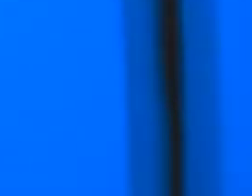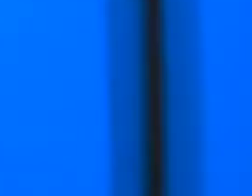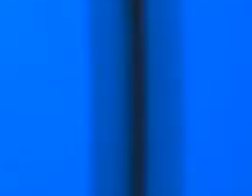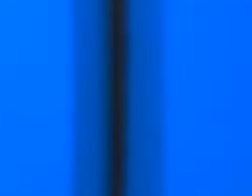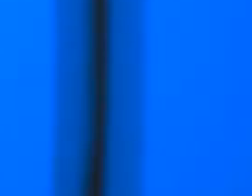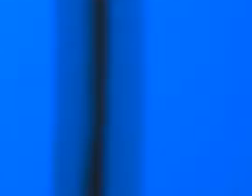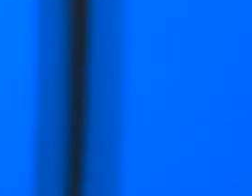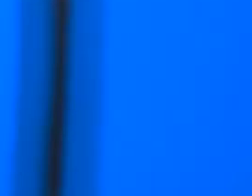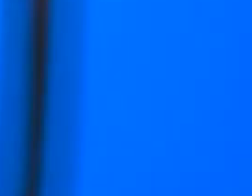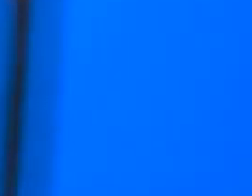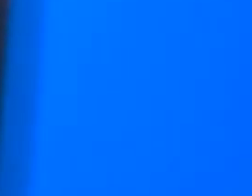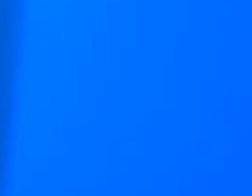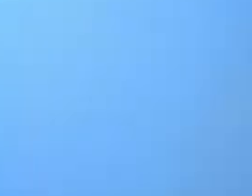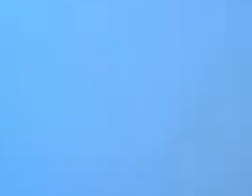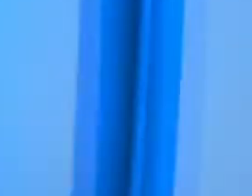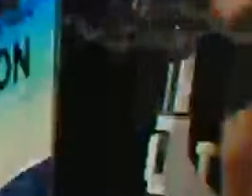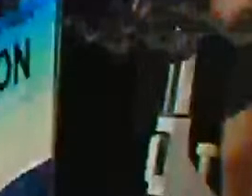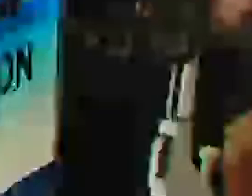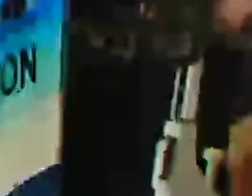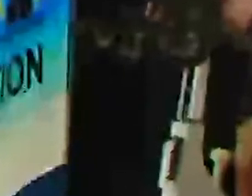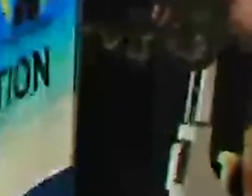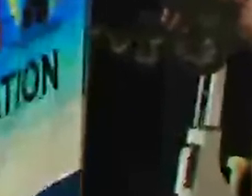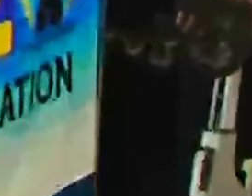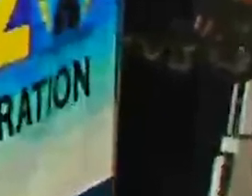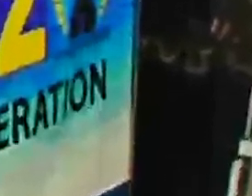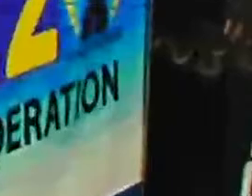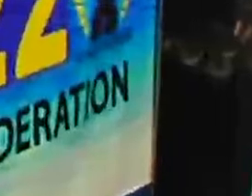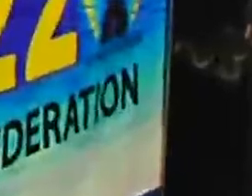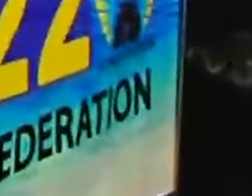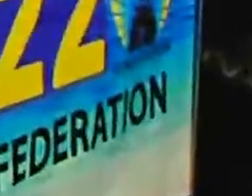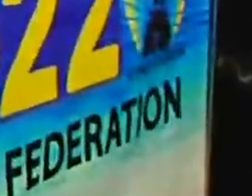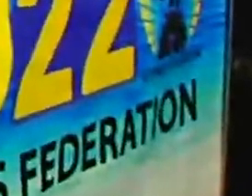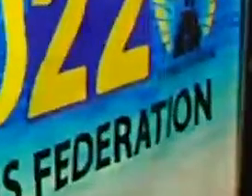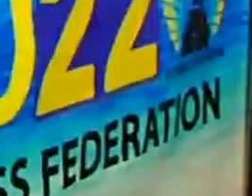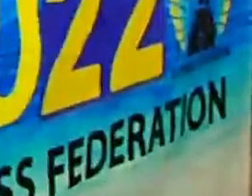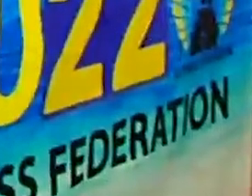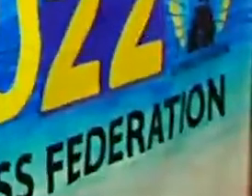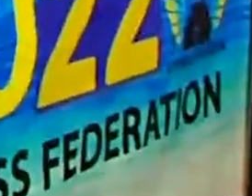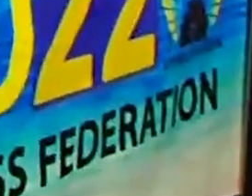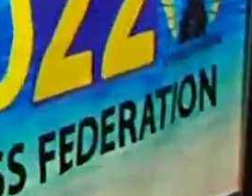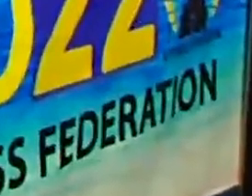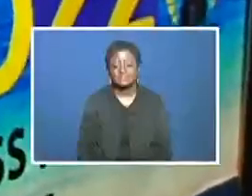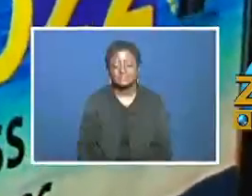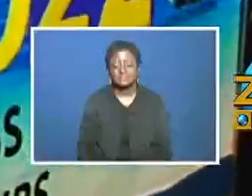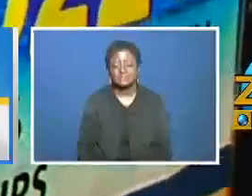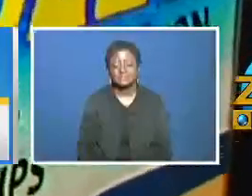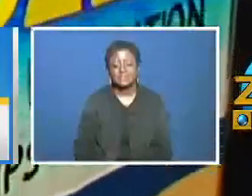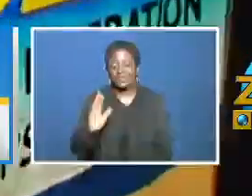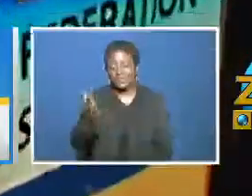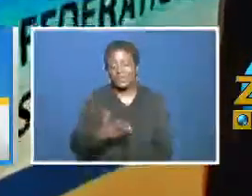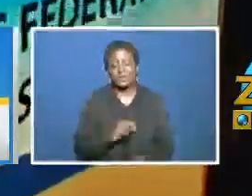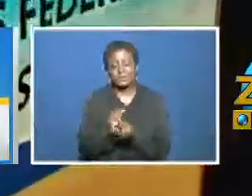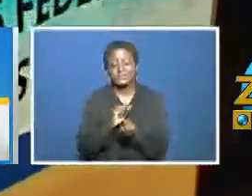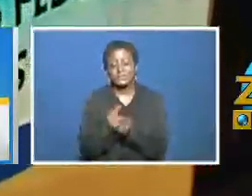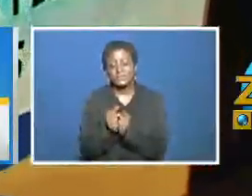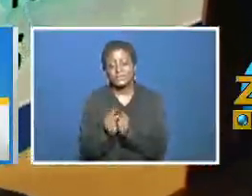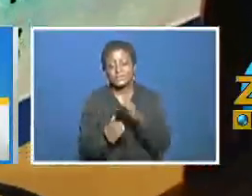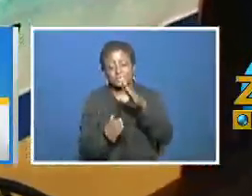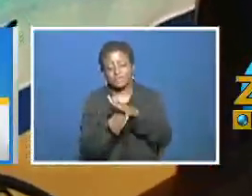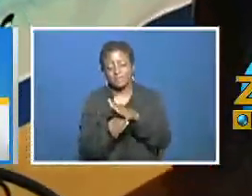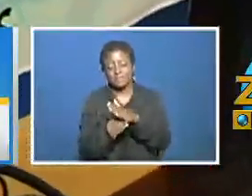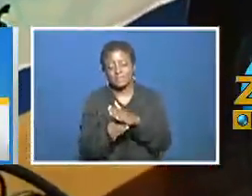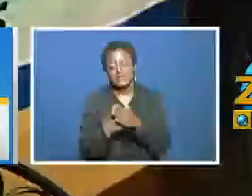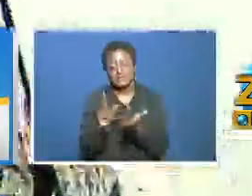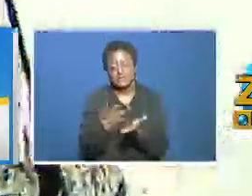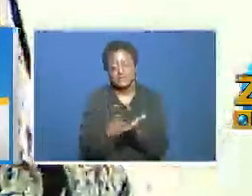This is ZNS Total Sports. Welcome to your sports on this Wednesday, everyone. I'm Amajal Knowles, topping sports